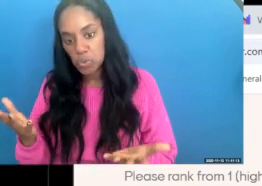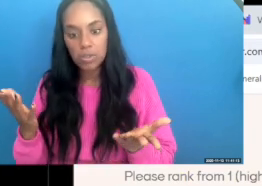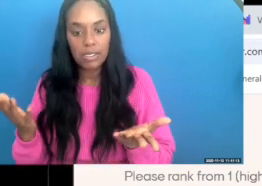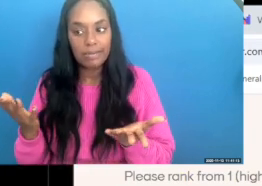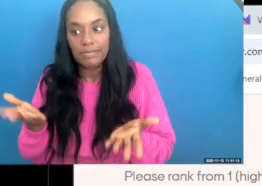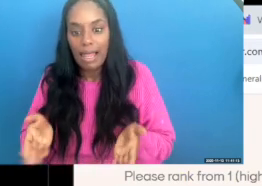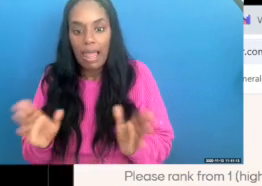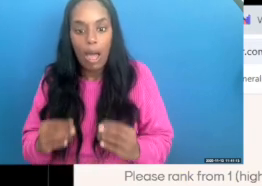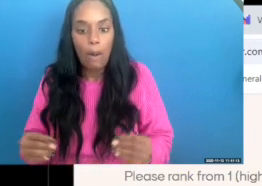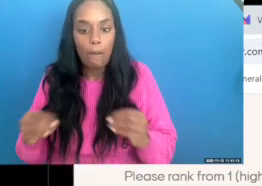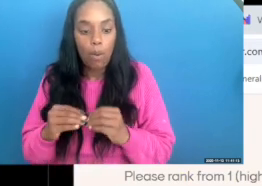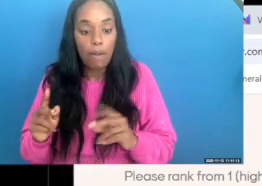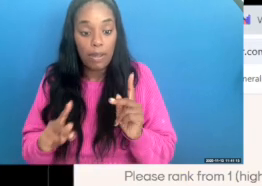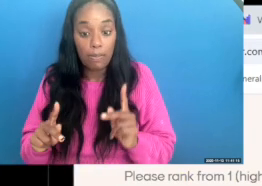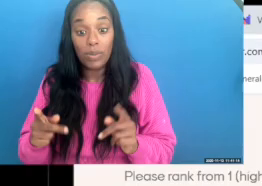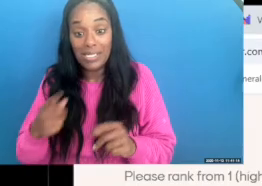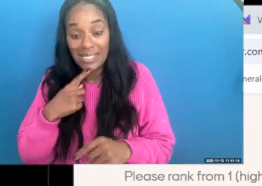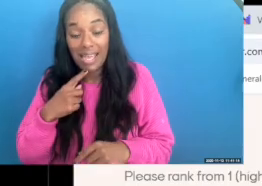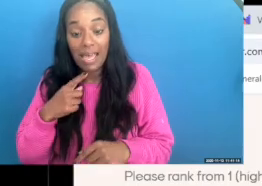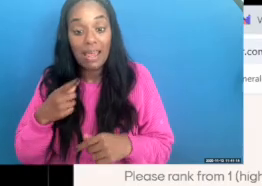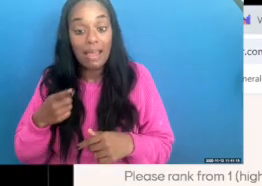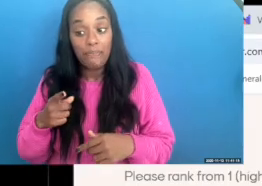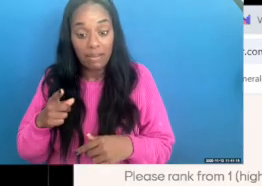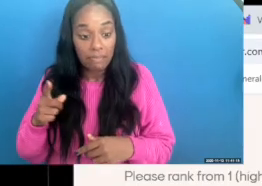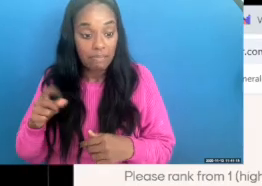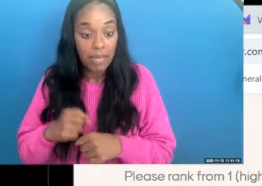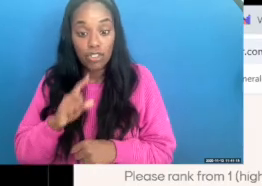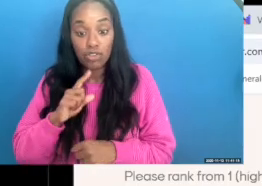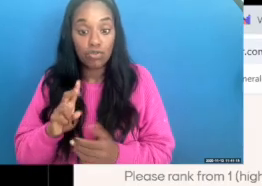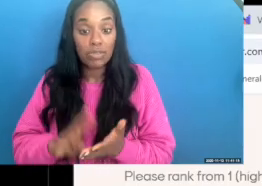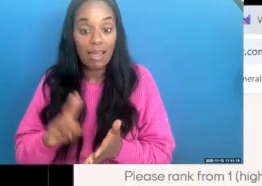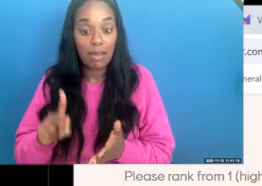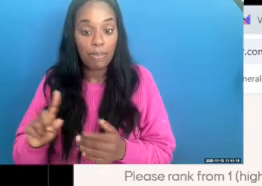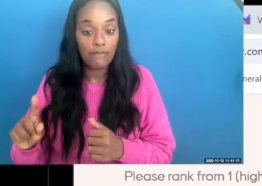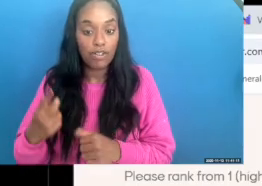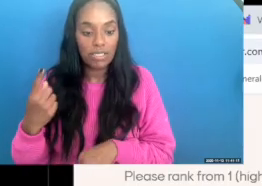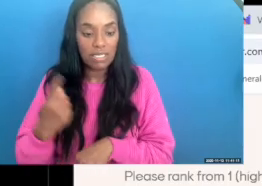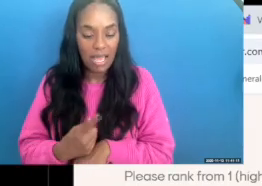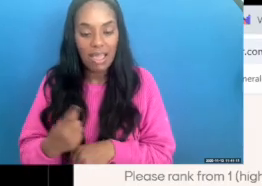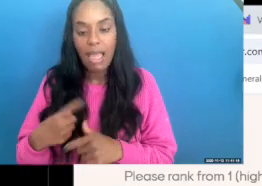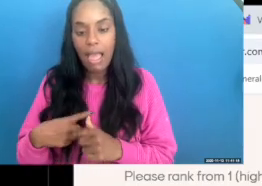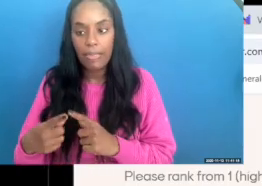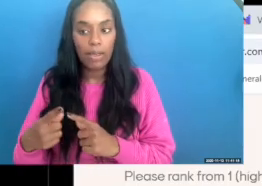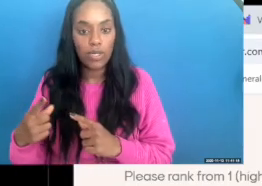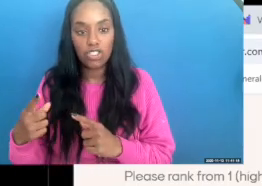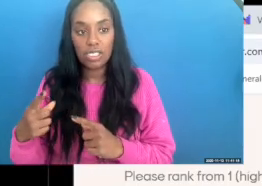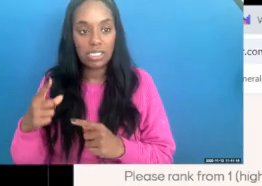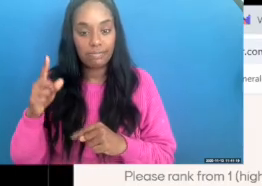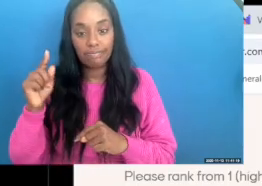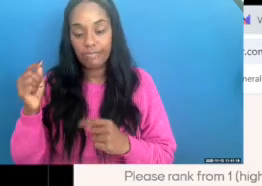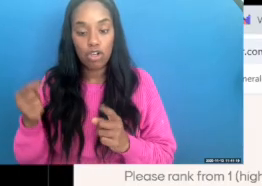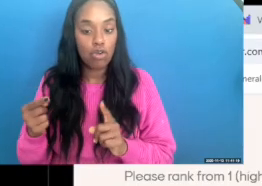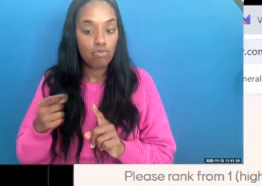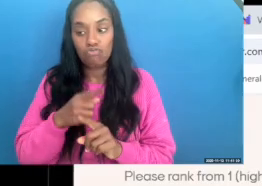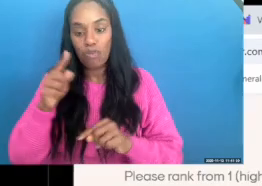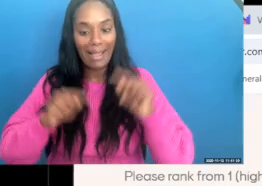expanded on the first come, first served approach to throw in a bit of a twist to give folks a more of a chance, get it in the first day,